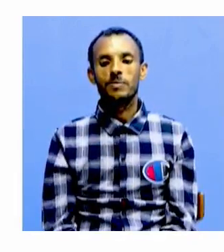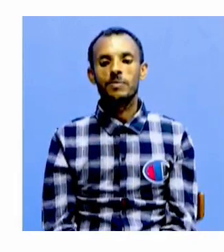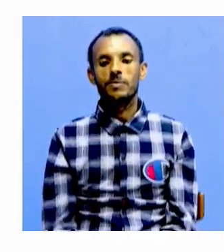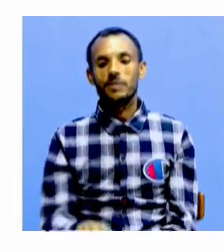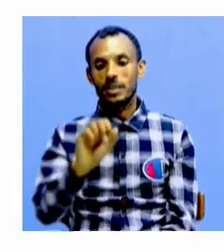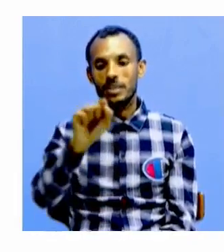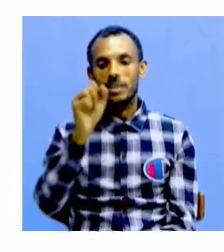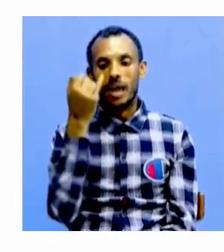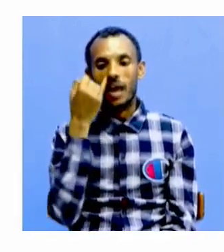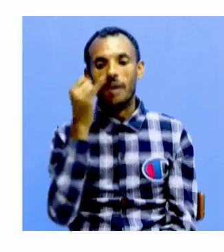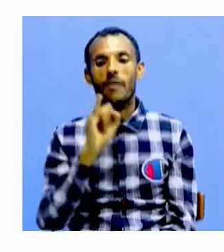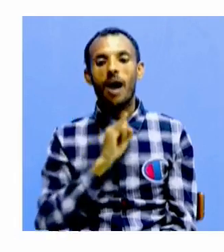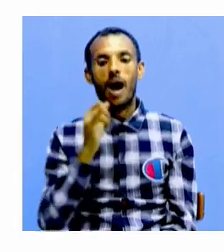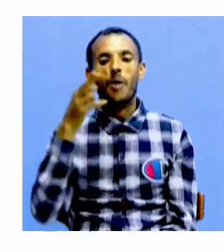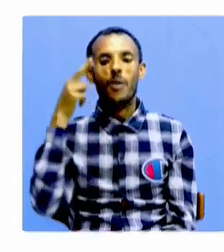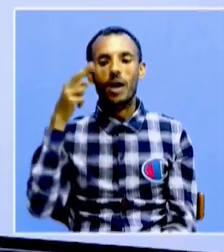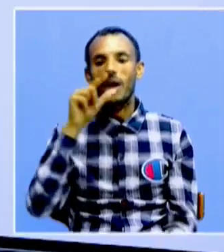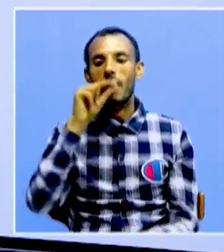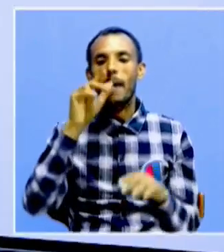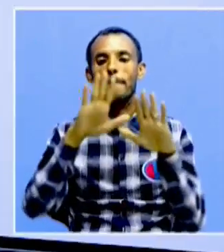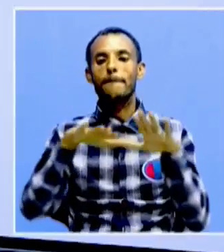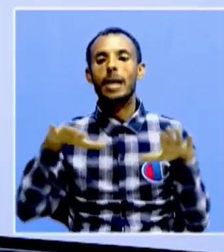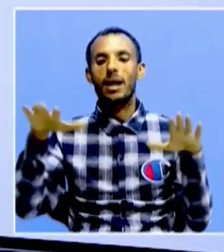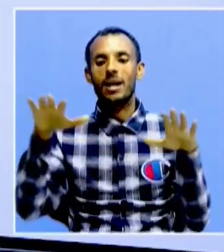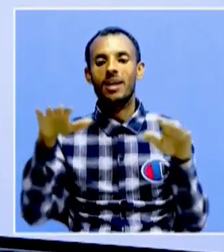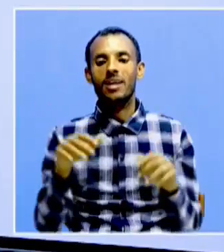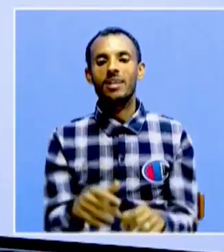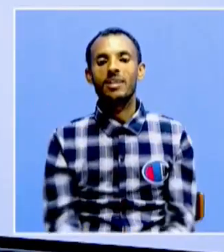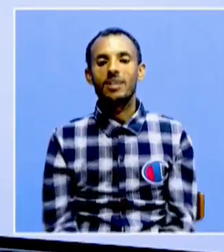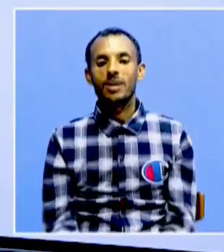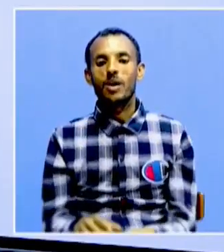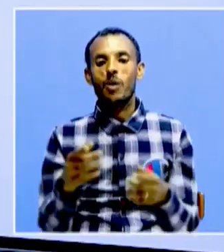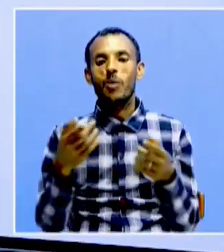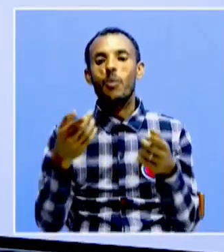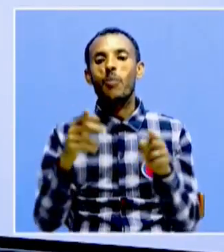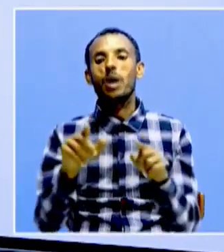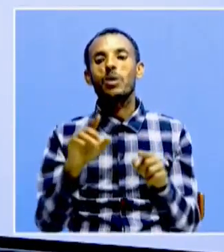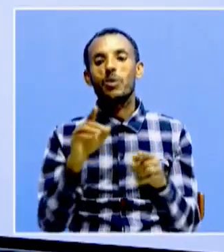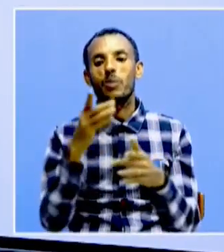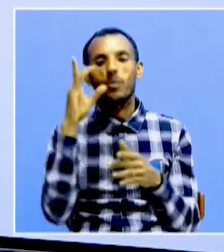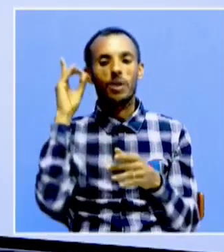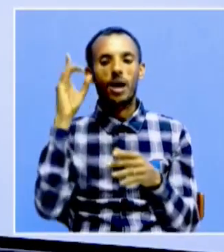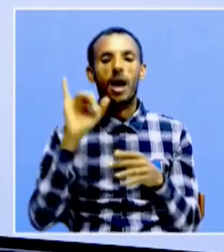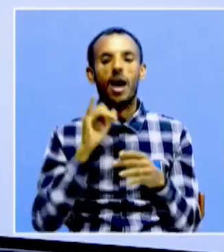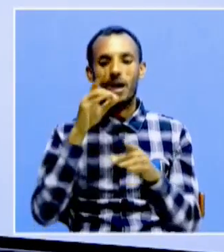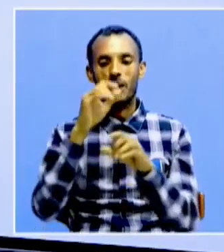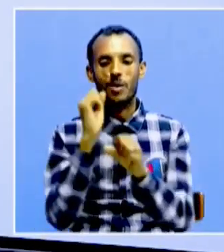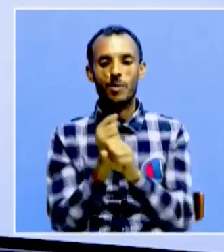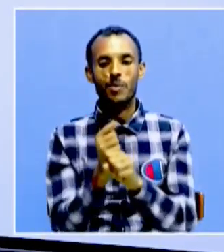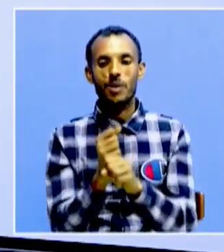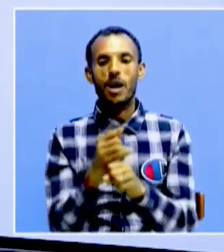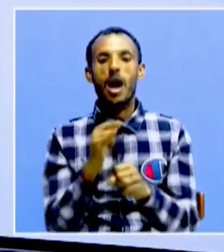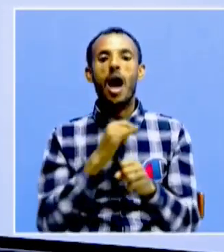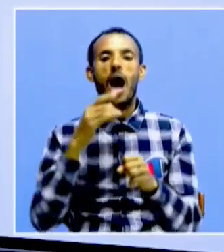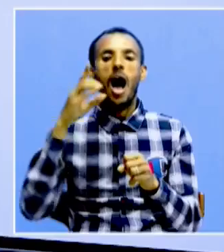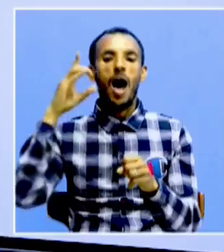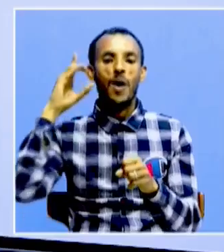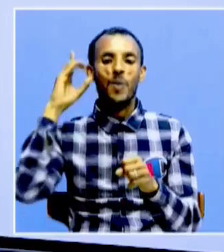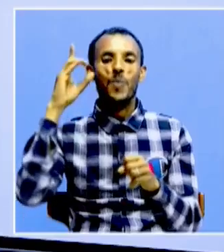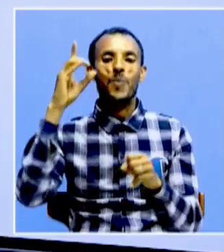Yes, if I were a bird. What would I do? Obviously, yes, I would fly.